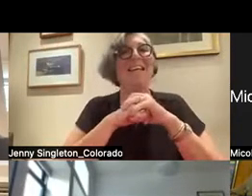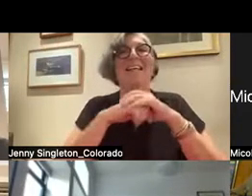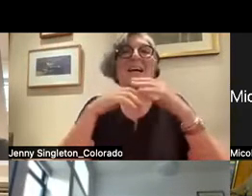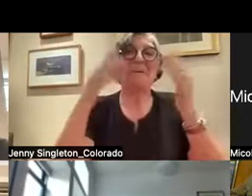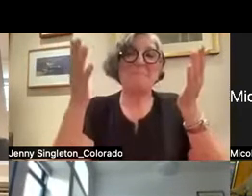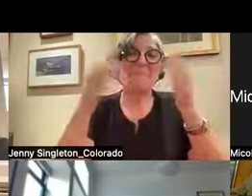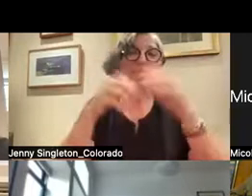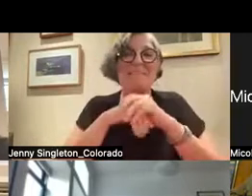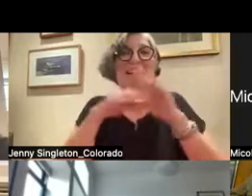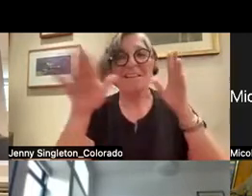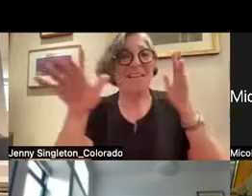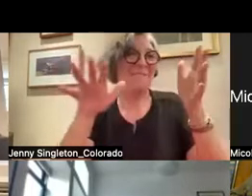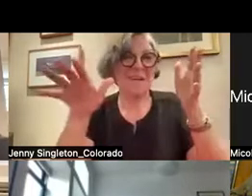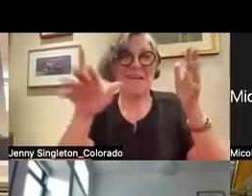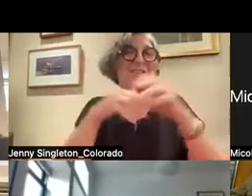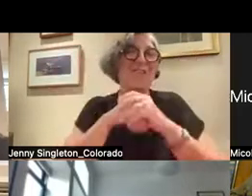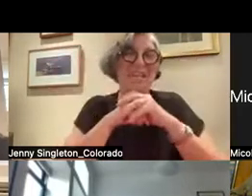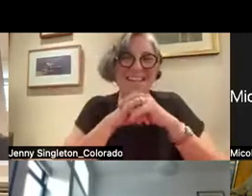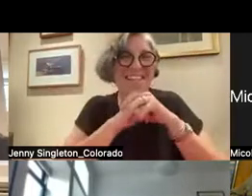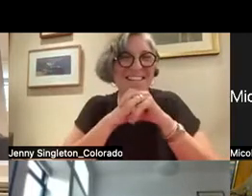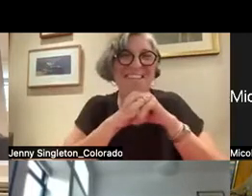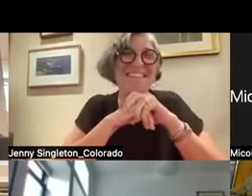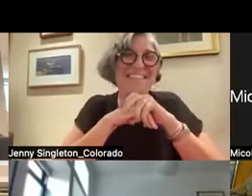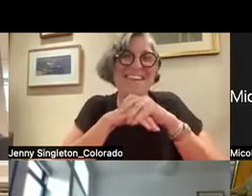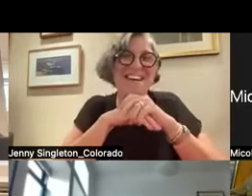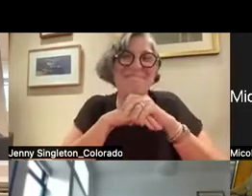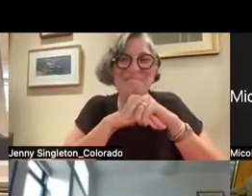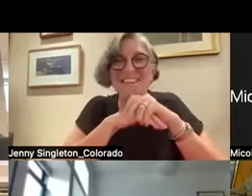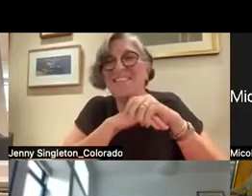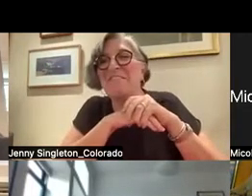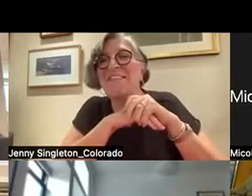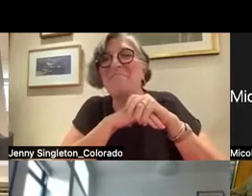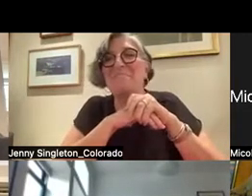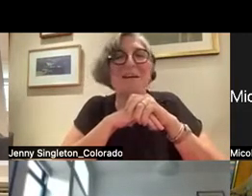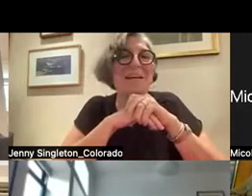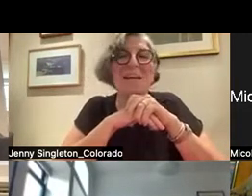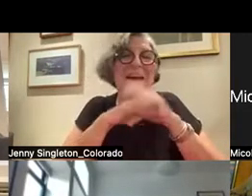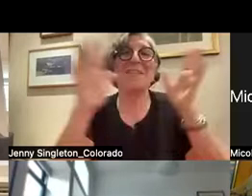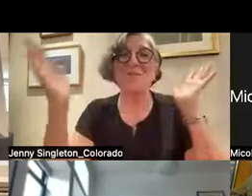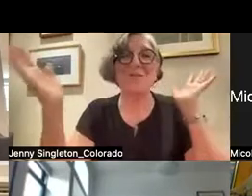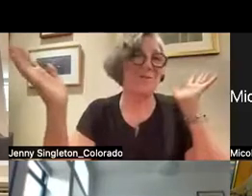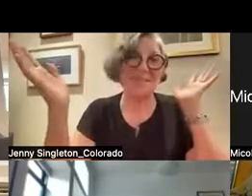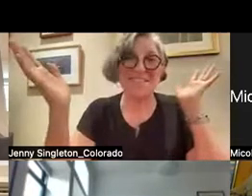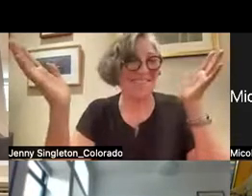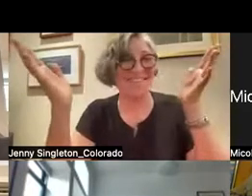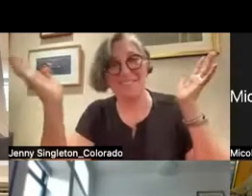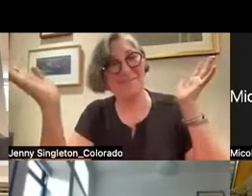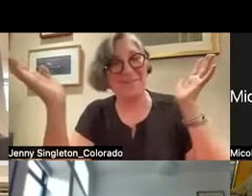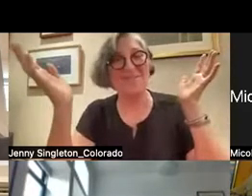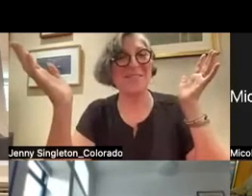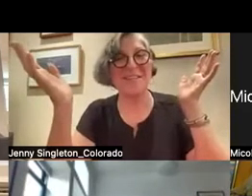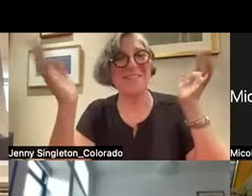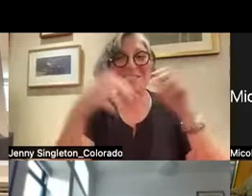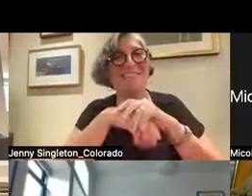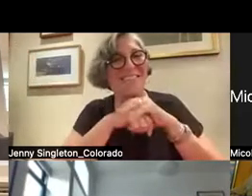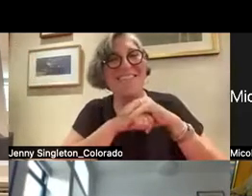today, dialect variation. So it's probably, I teach a whole course over a